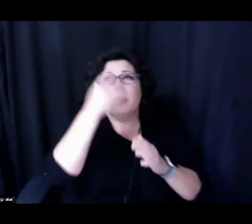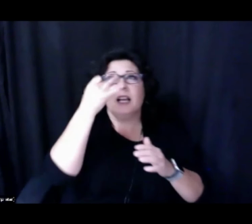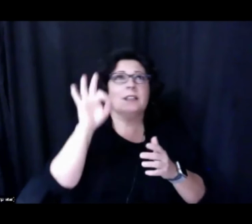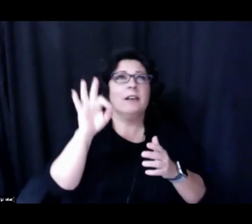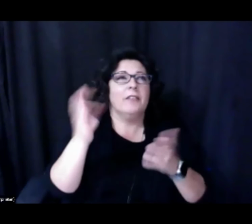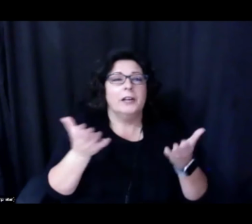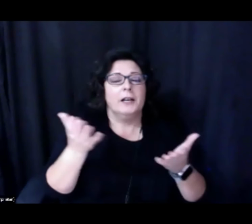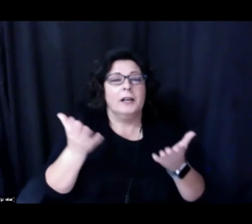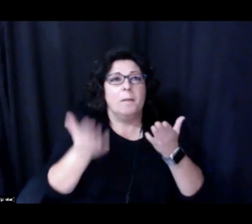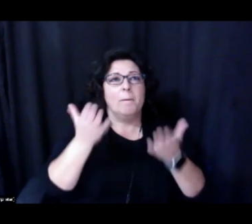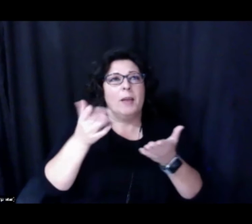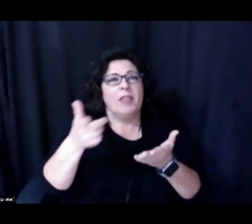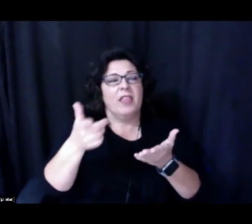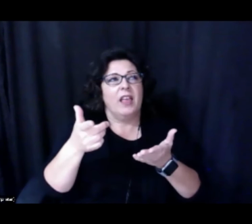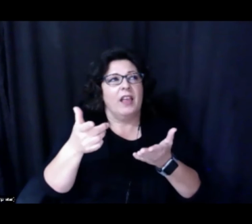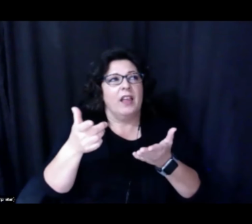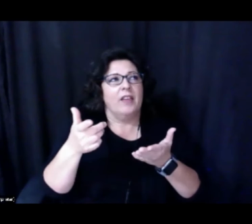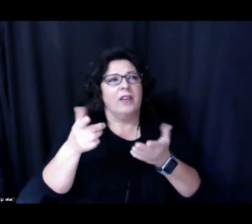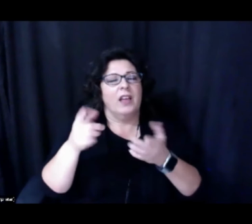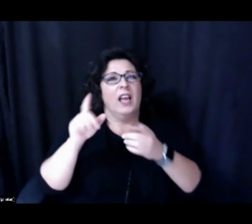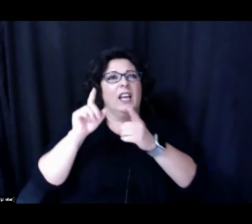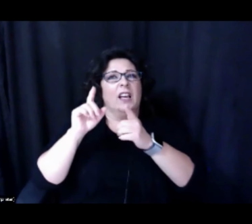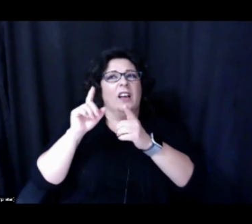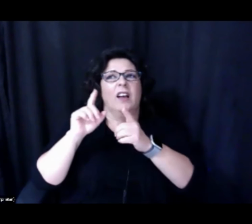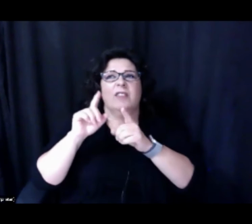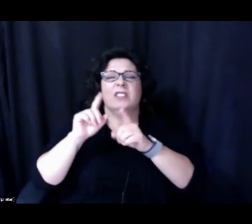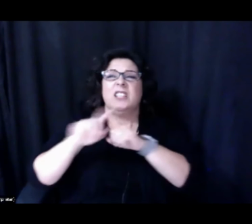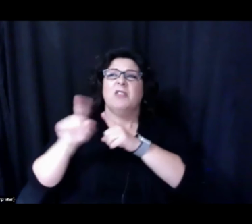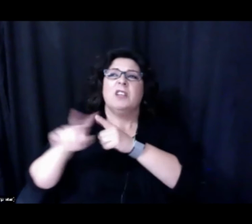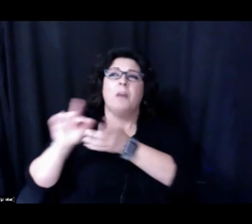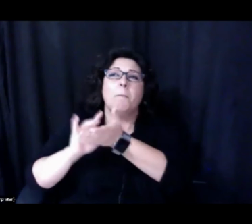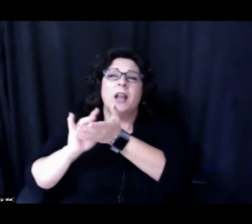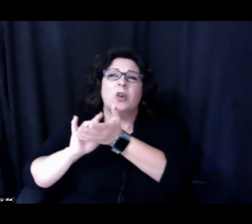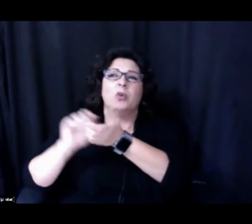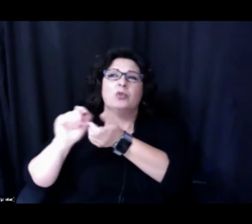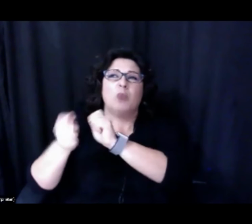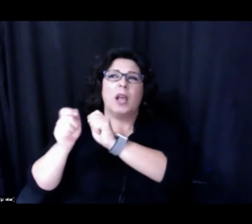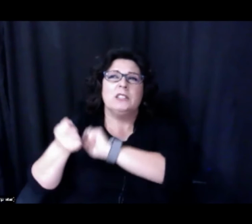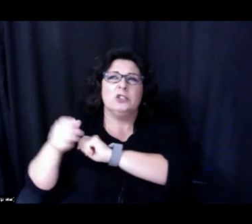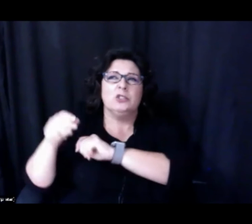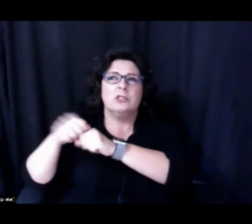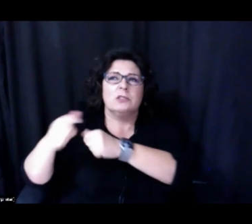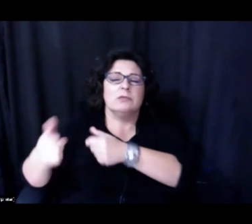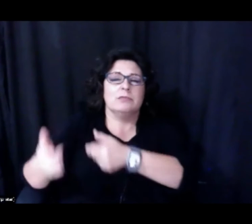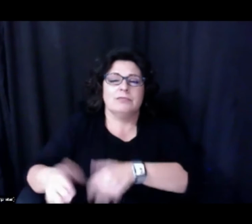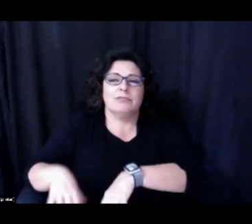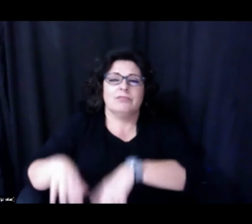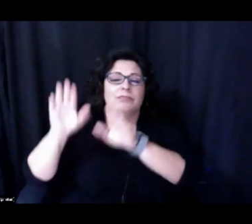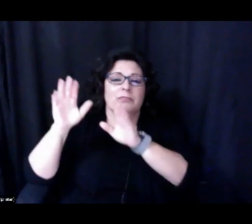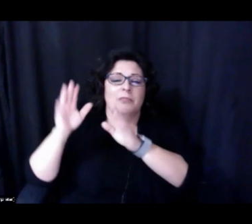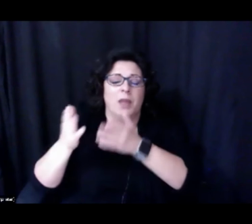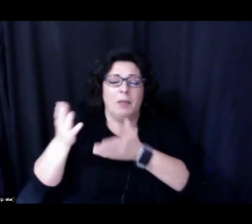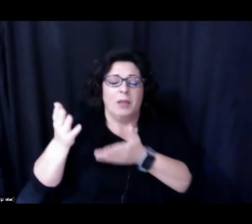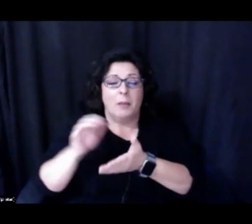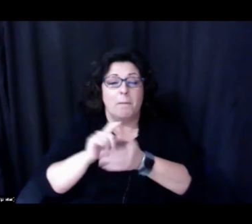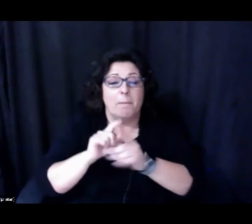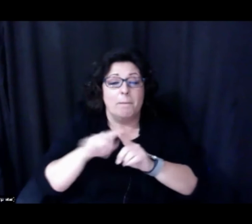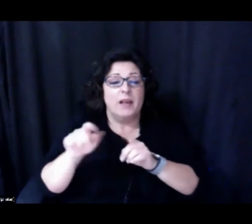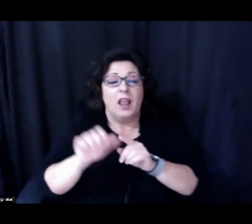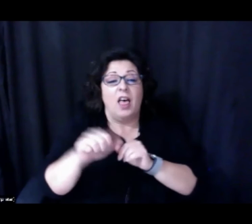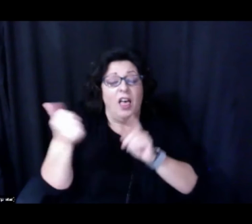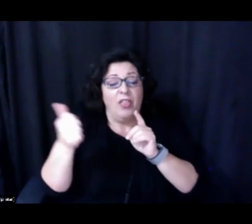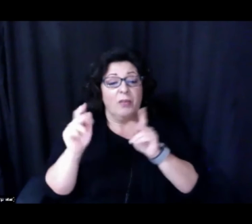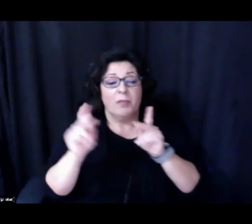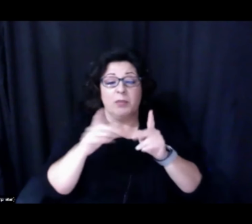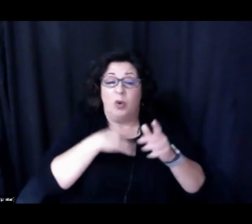because they've undergone different forms of medical transition, which we'll talk about in a little bit. But others